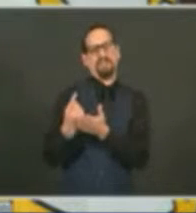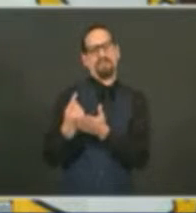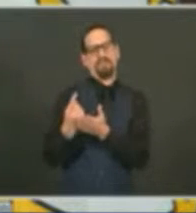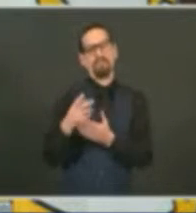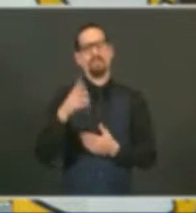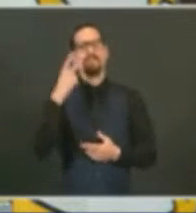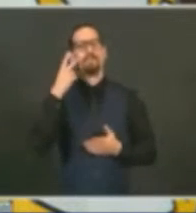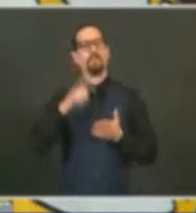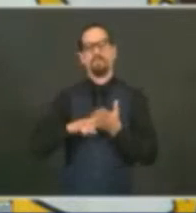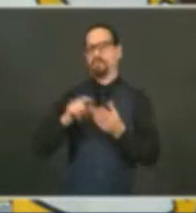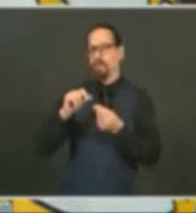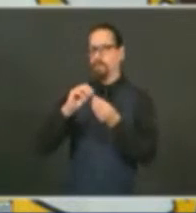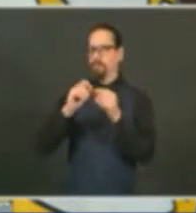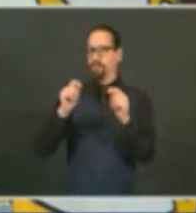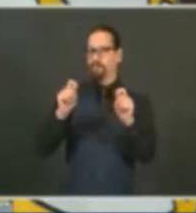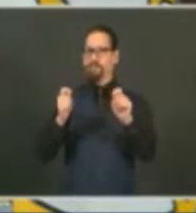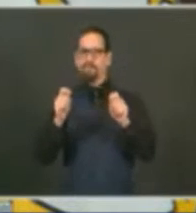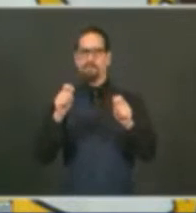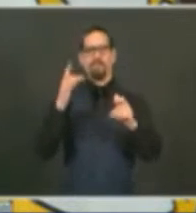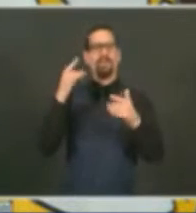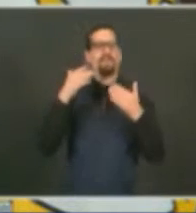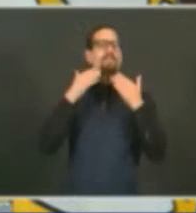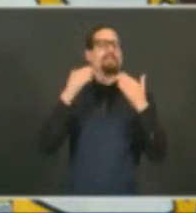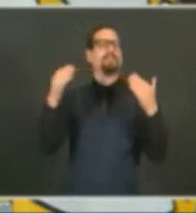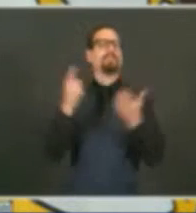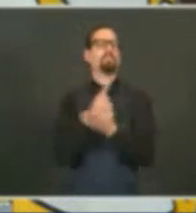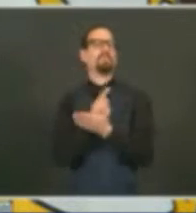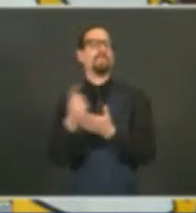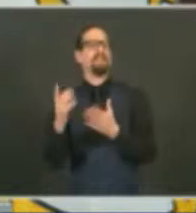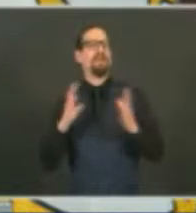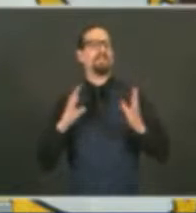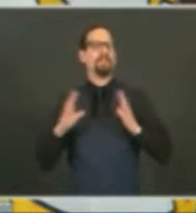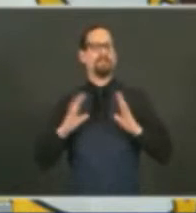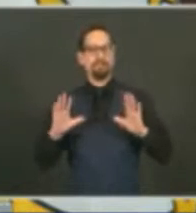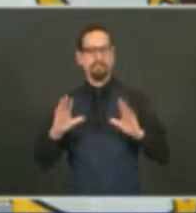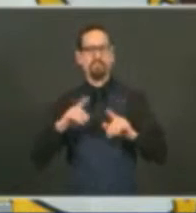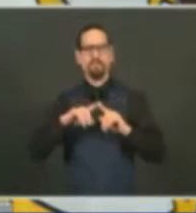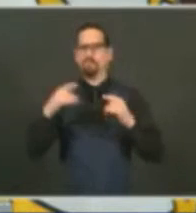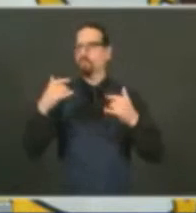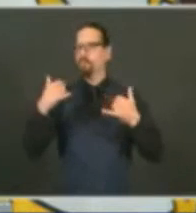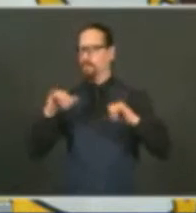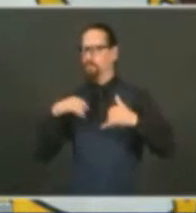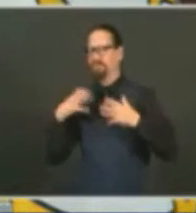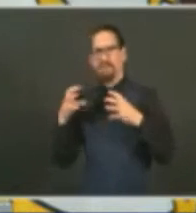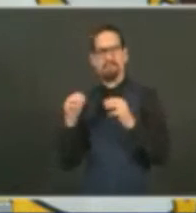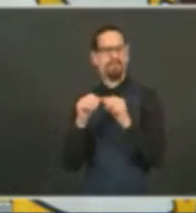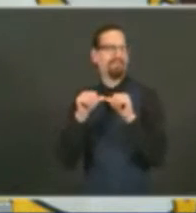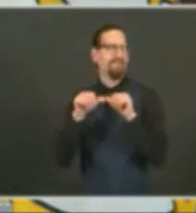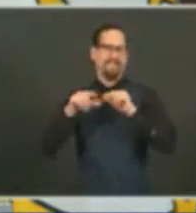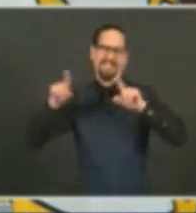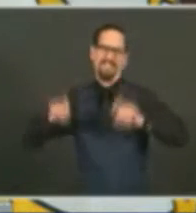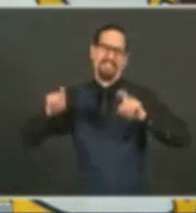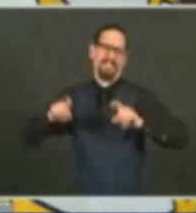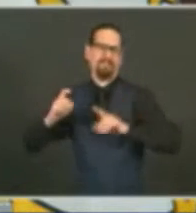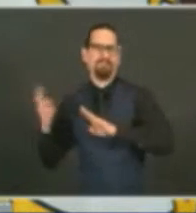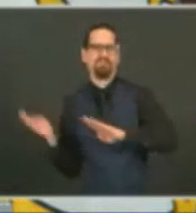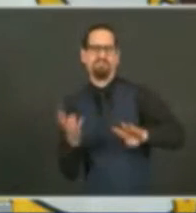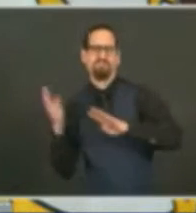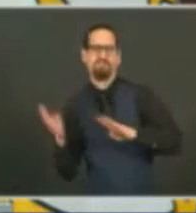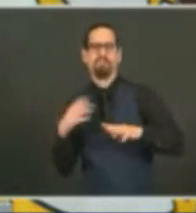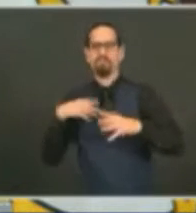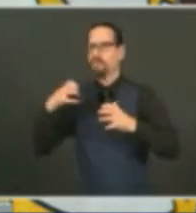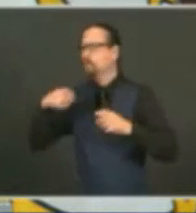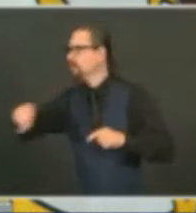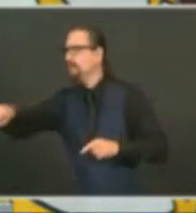We are trying to test as much as possible. We actually have a strategy of trying to find the positive cases,